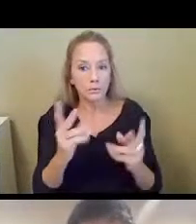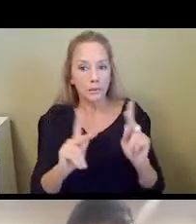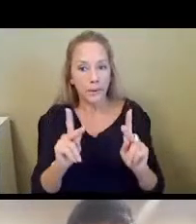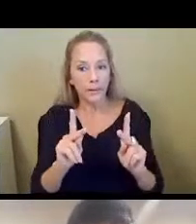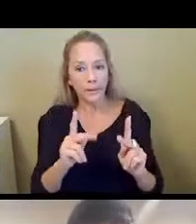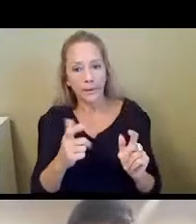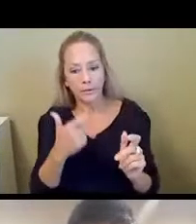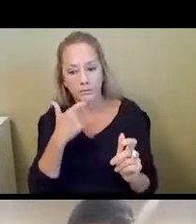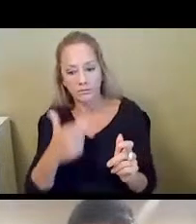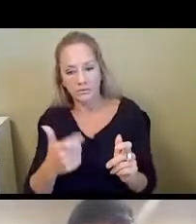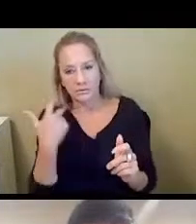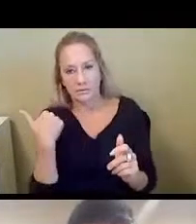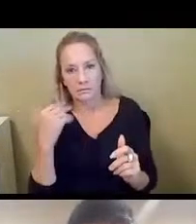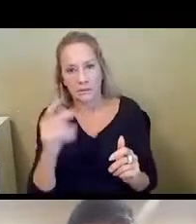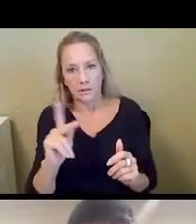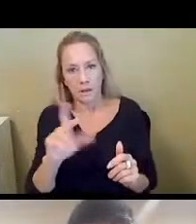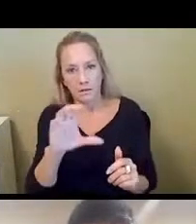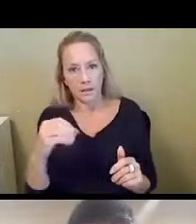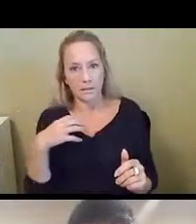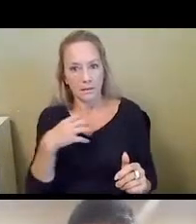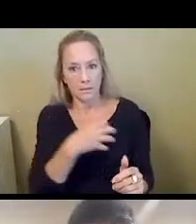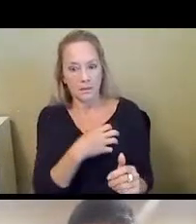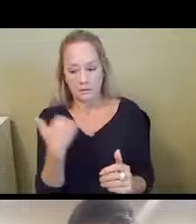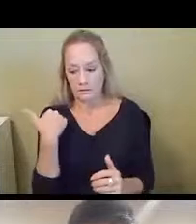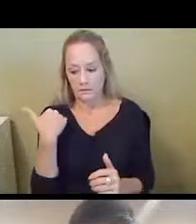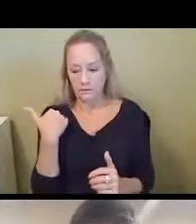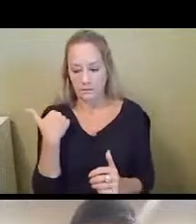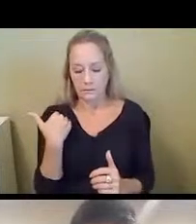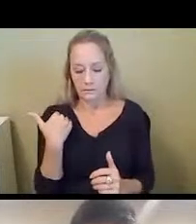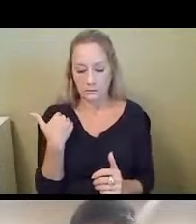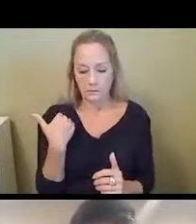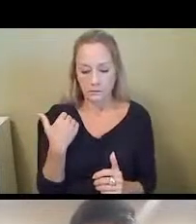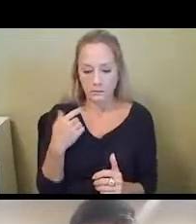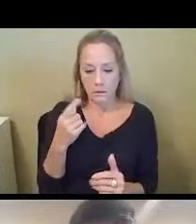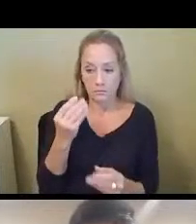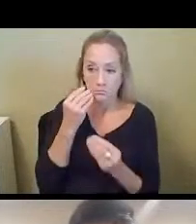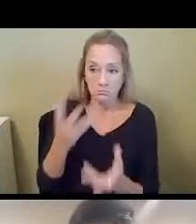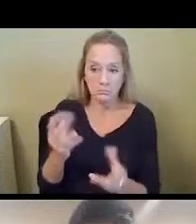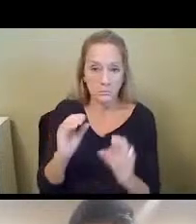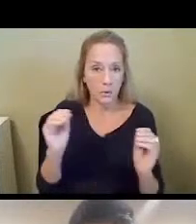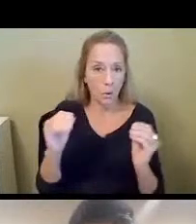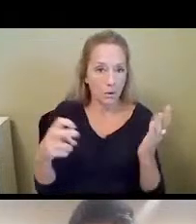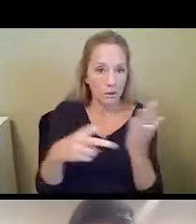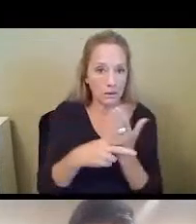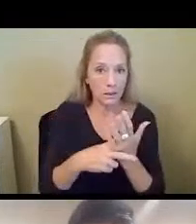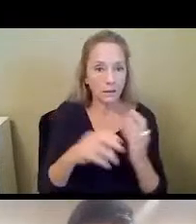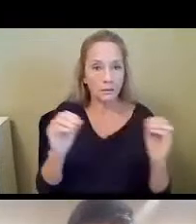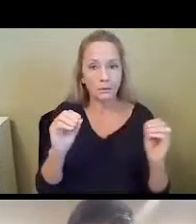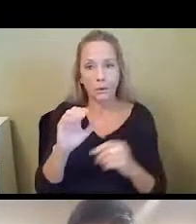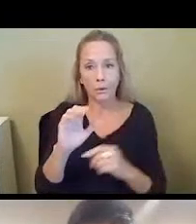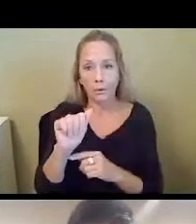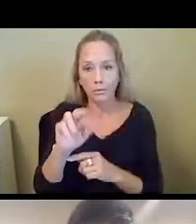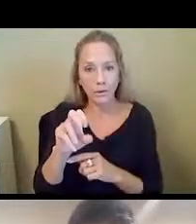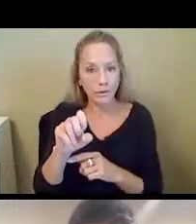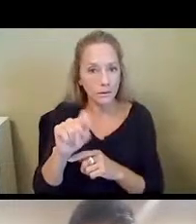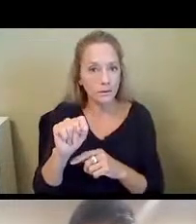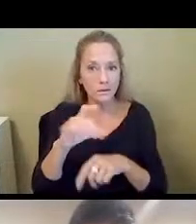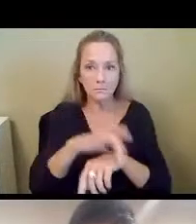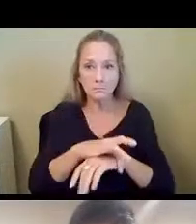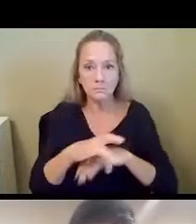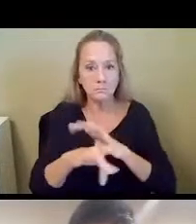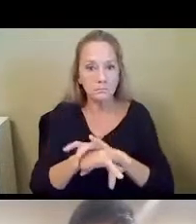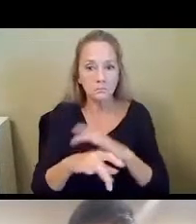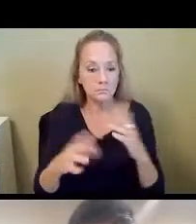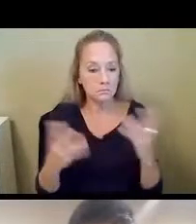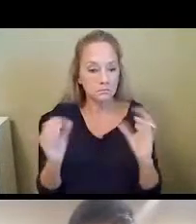commission meeting the other night, but I know that Dr. Buchanan reported there's been no citations, no arrests, no, it's basically just been